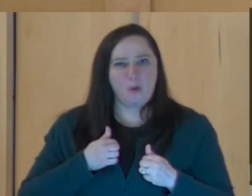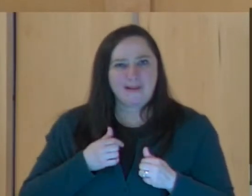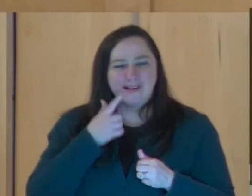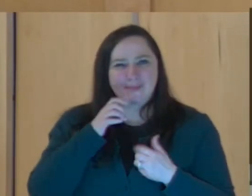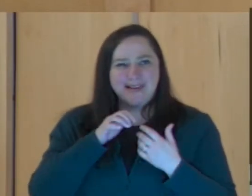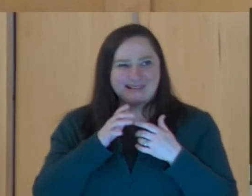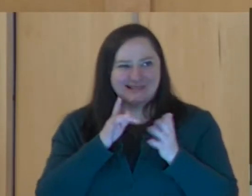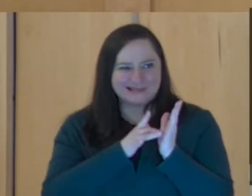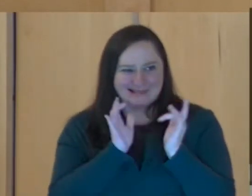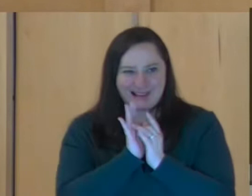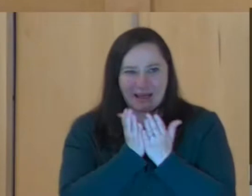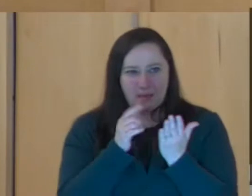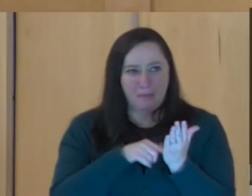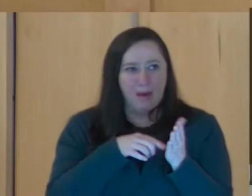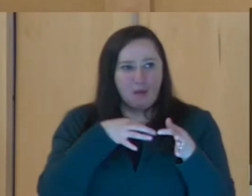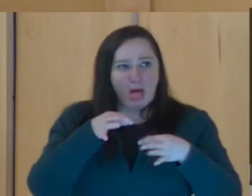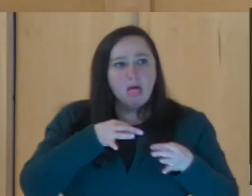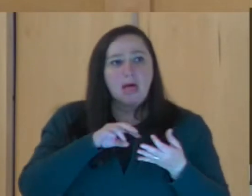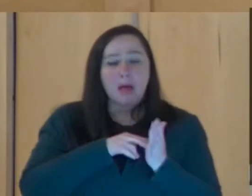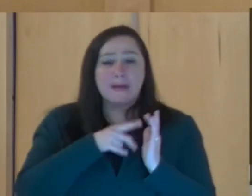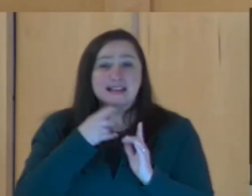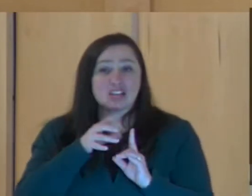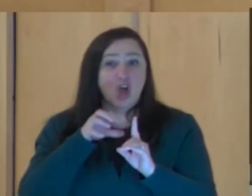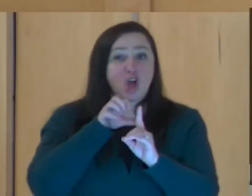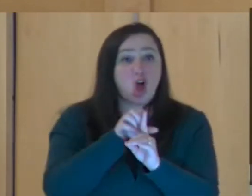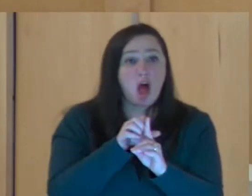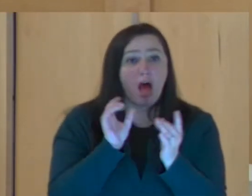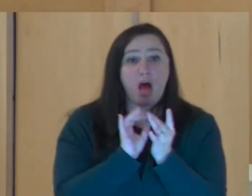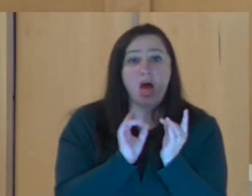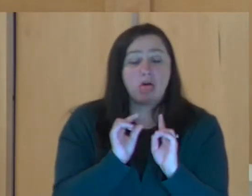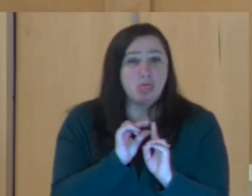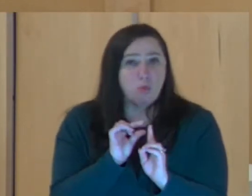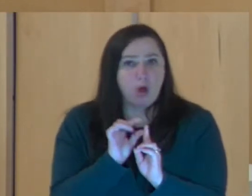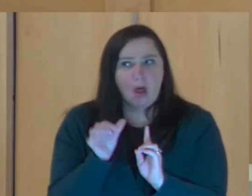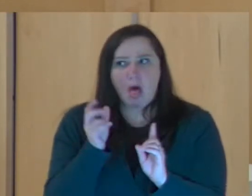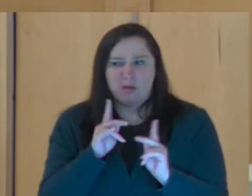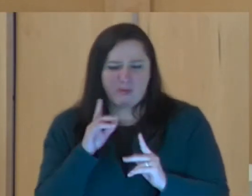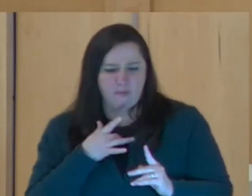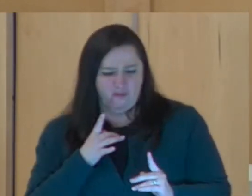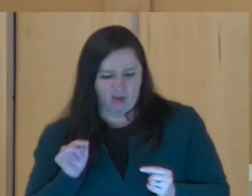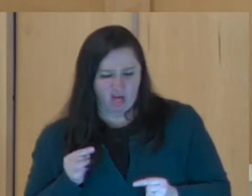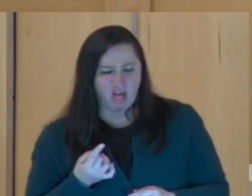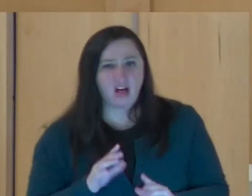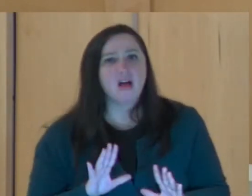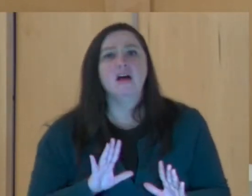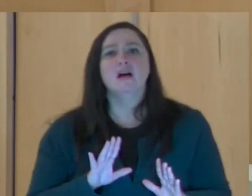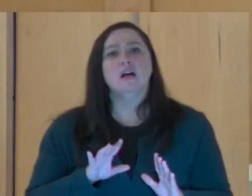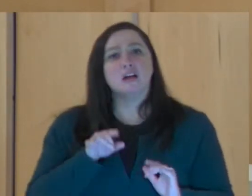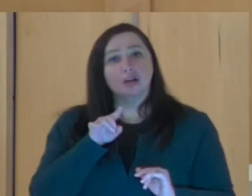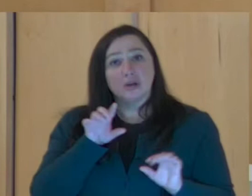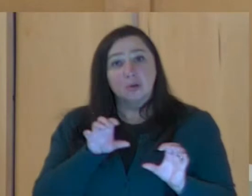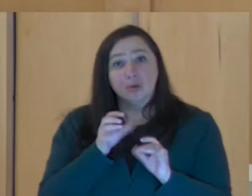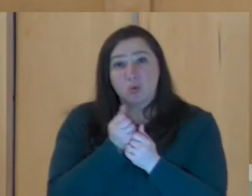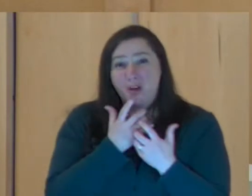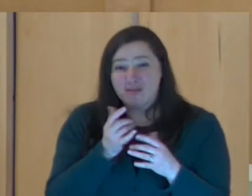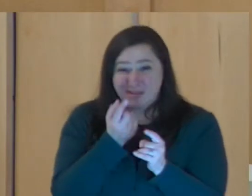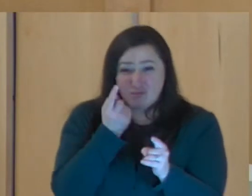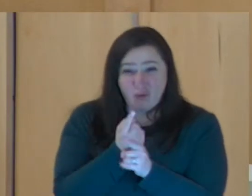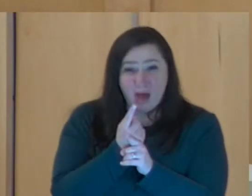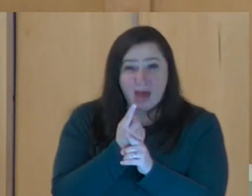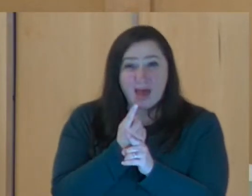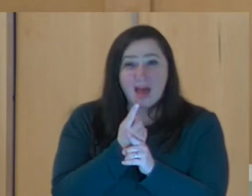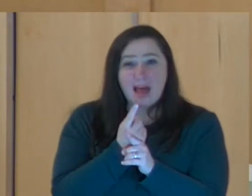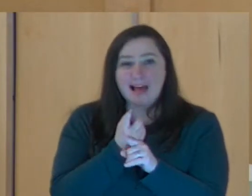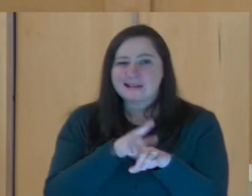the Bible describes hypocrisy is not you got caught saying a word that everybody else was offended at. It's when you do everything right on the outside, yet